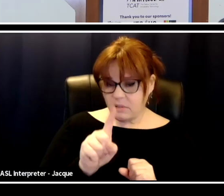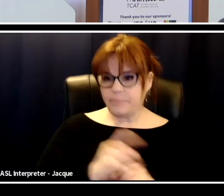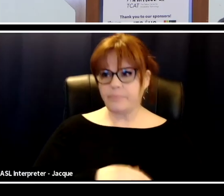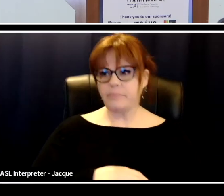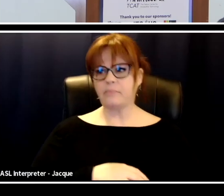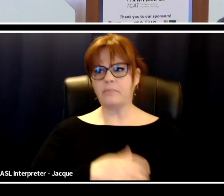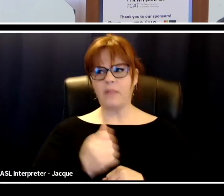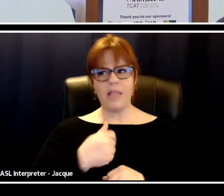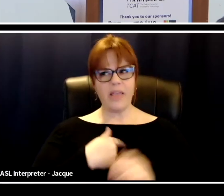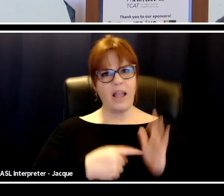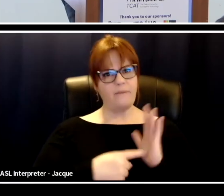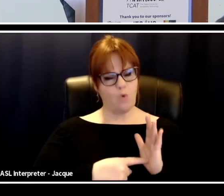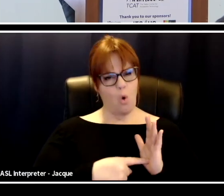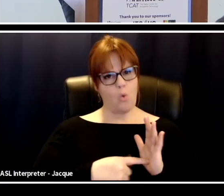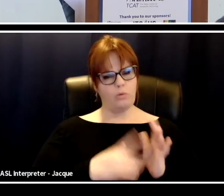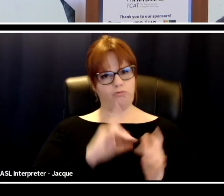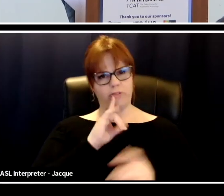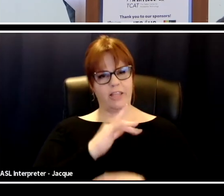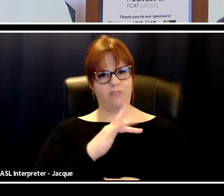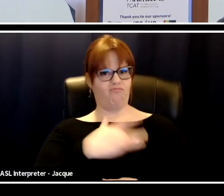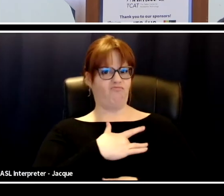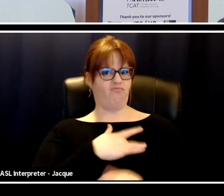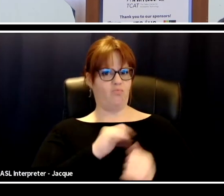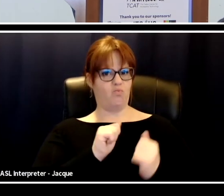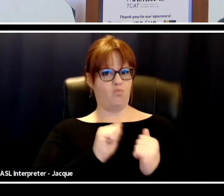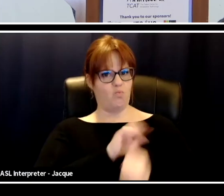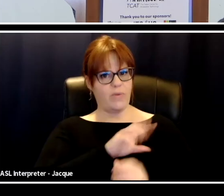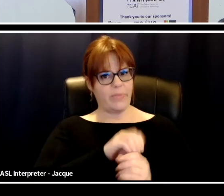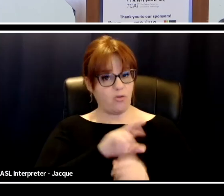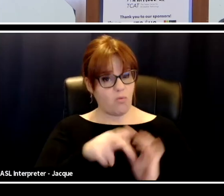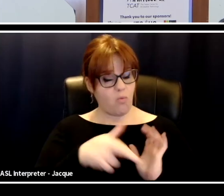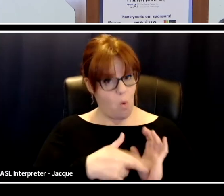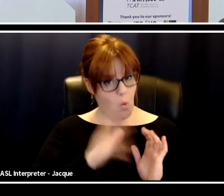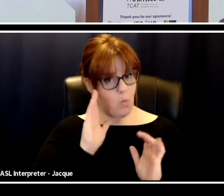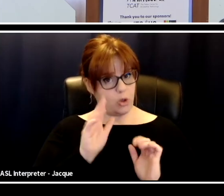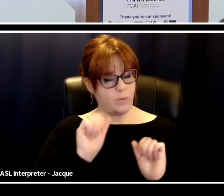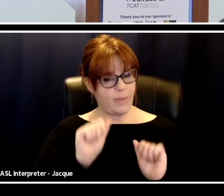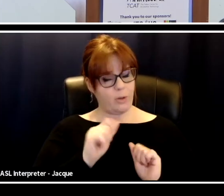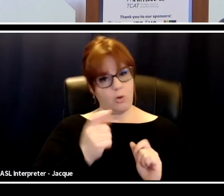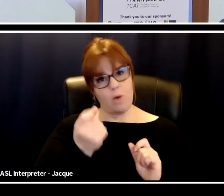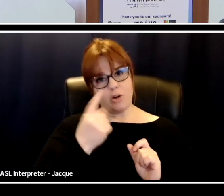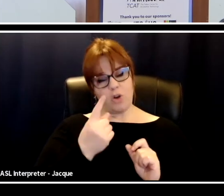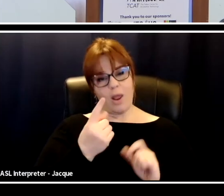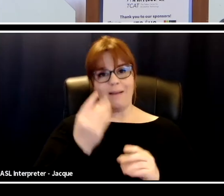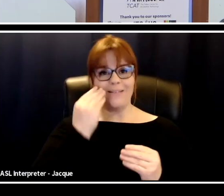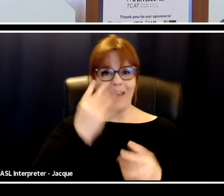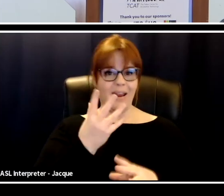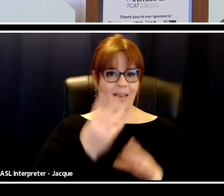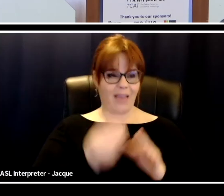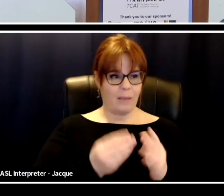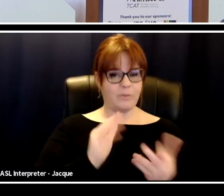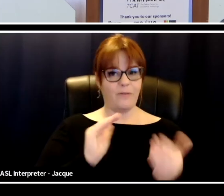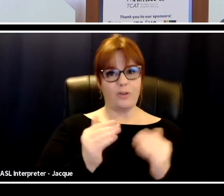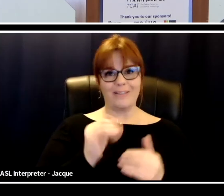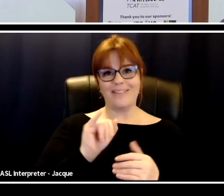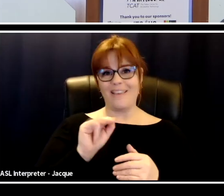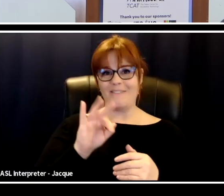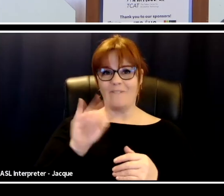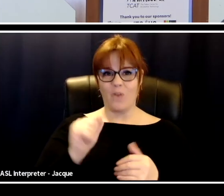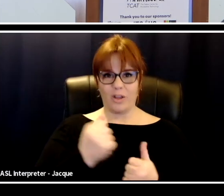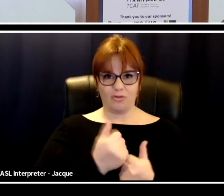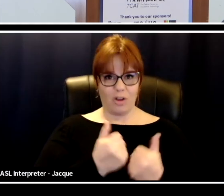shown resonate with you in your role? Would you be able to kind of understand data gaps versus infrastructure gaps with a report like this?